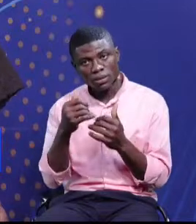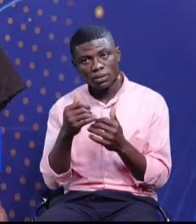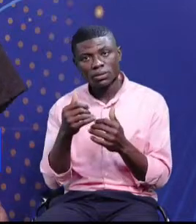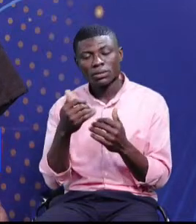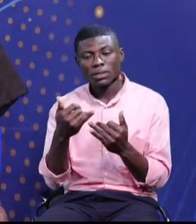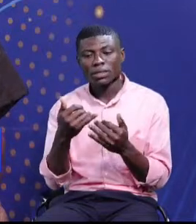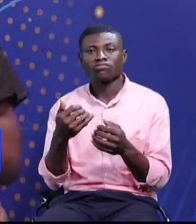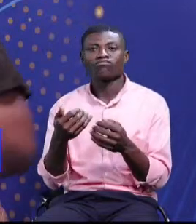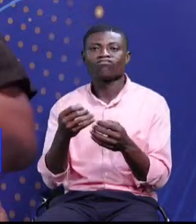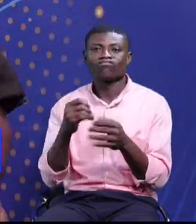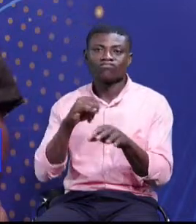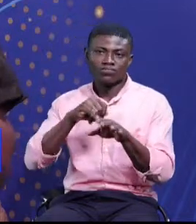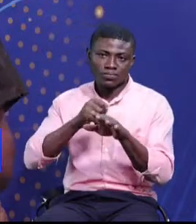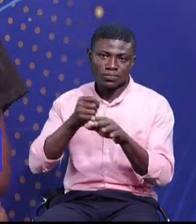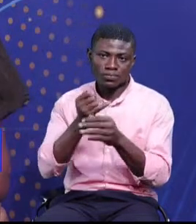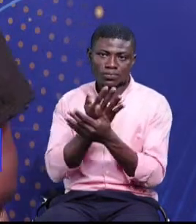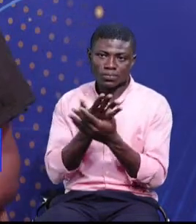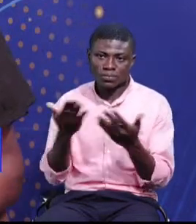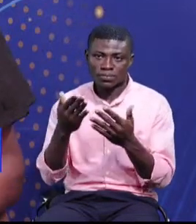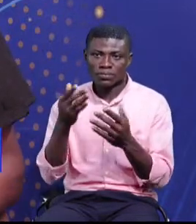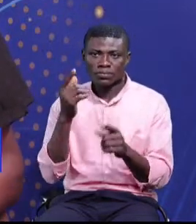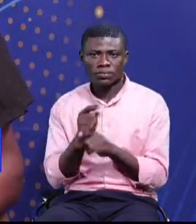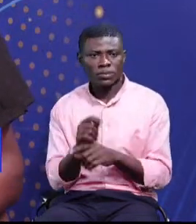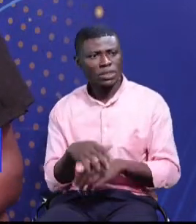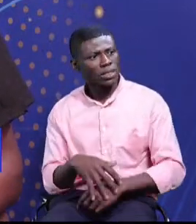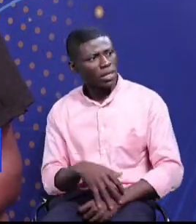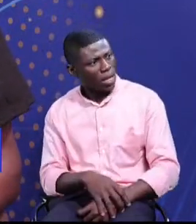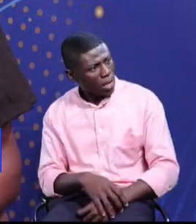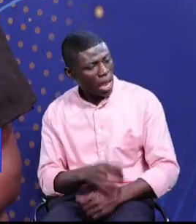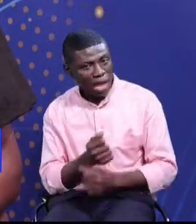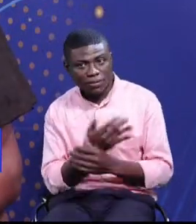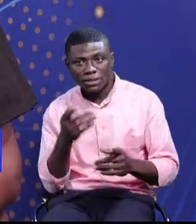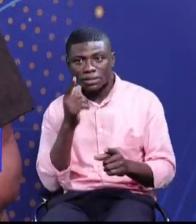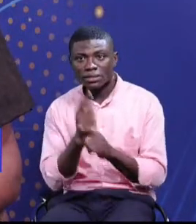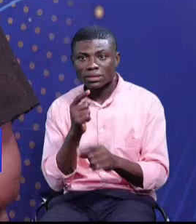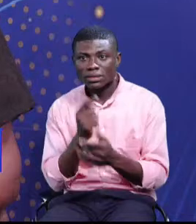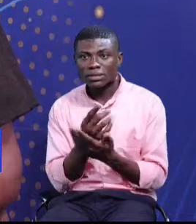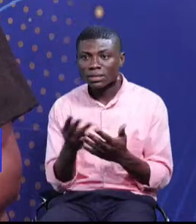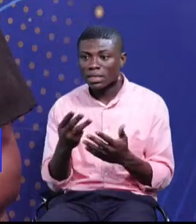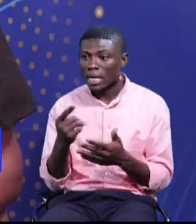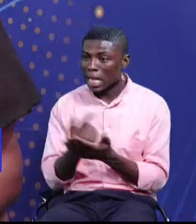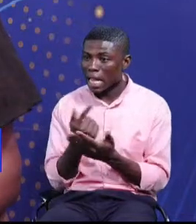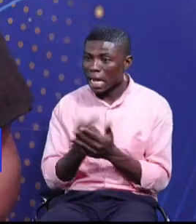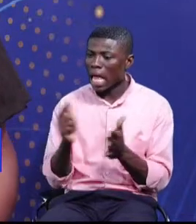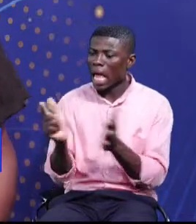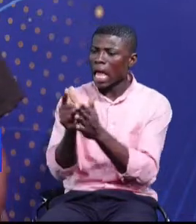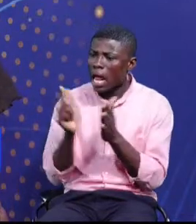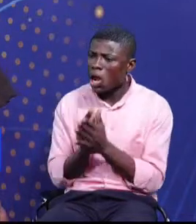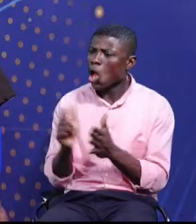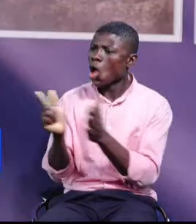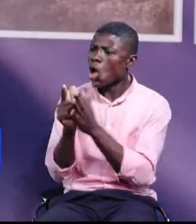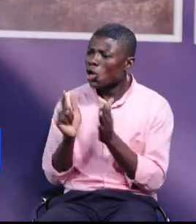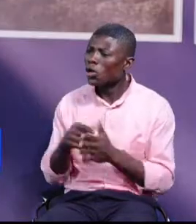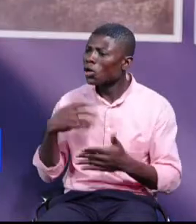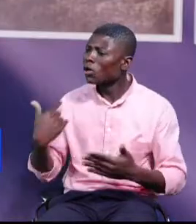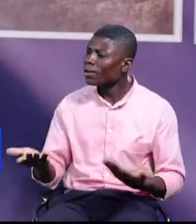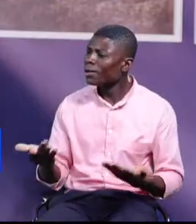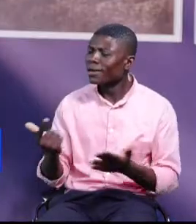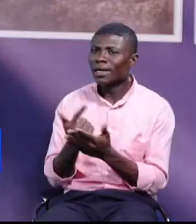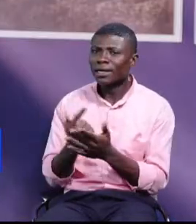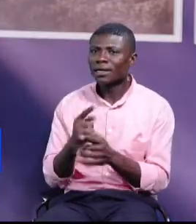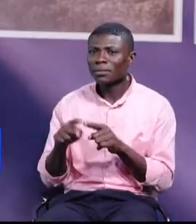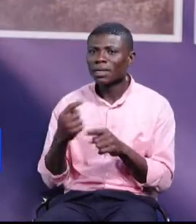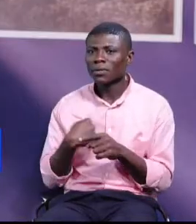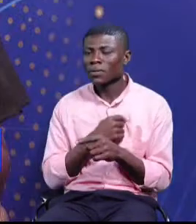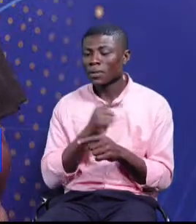been implemented, everything. They're just like, hey, Ghana, this small country, why is it worrying us like this? So then, you know,